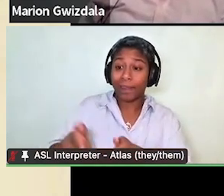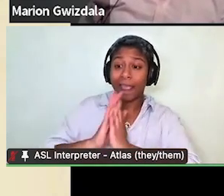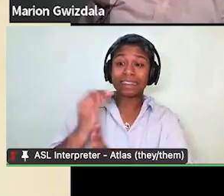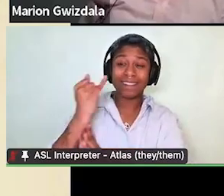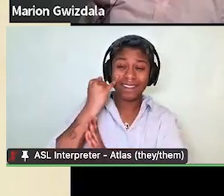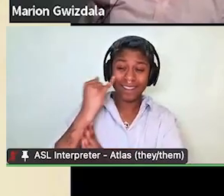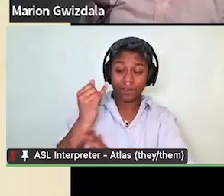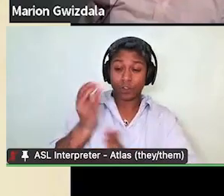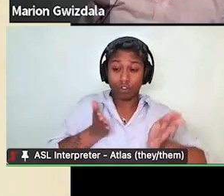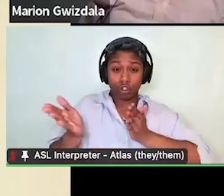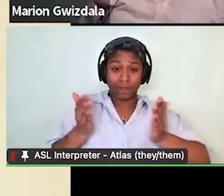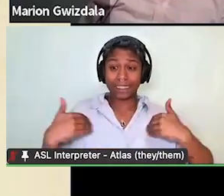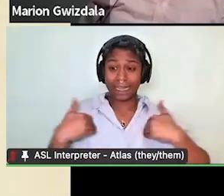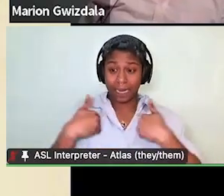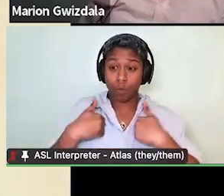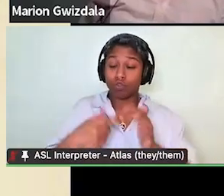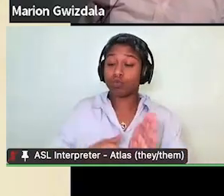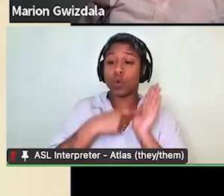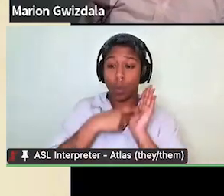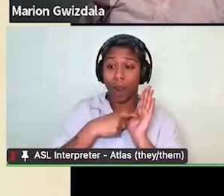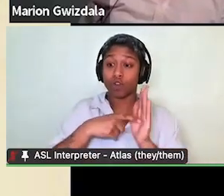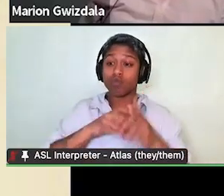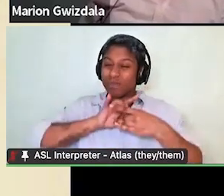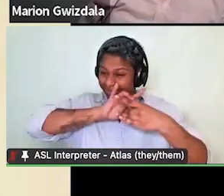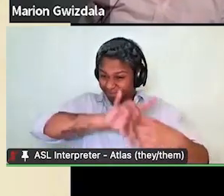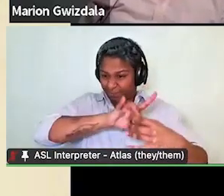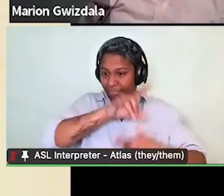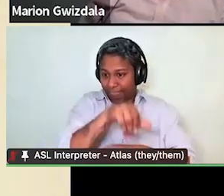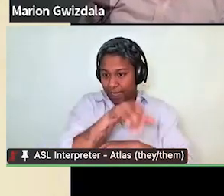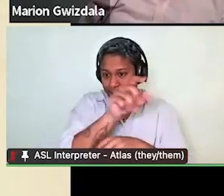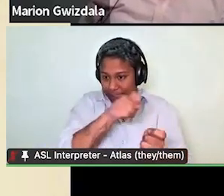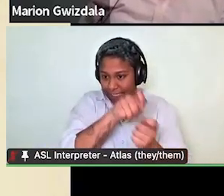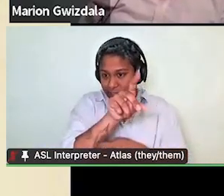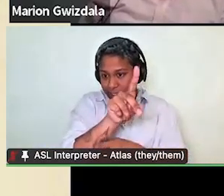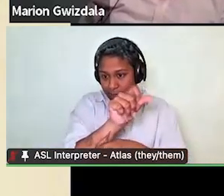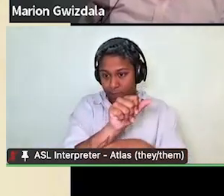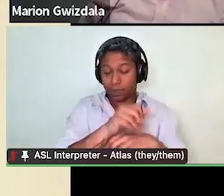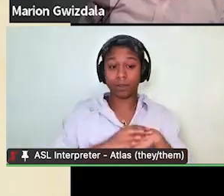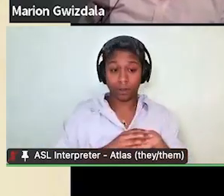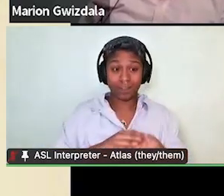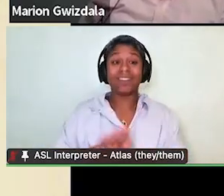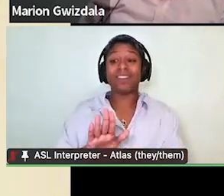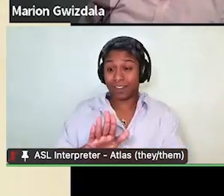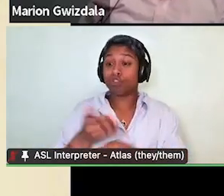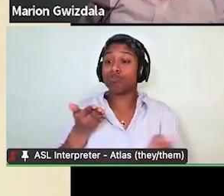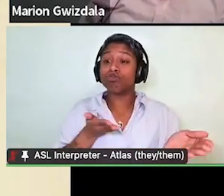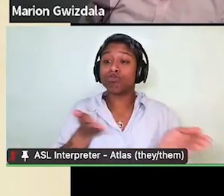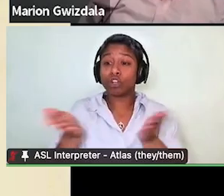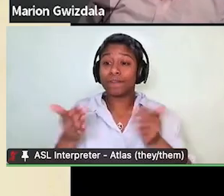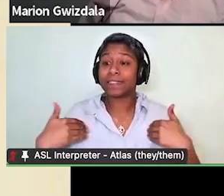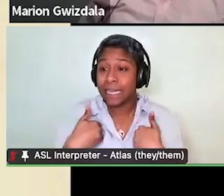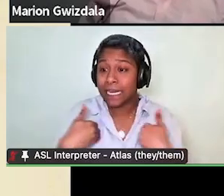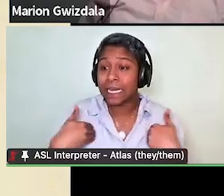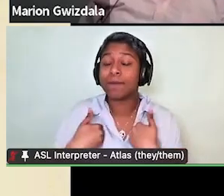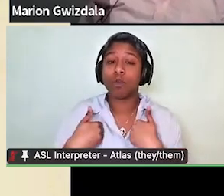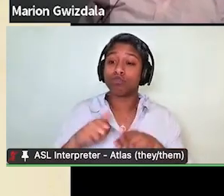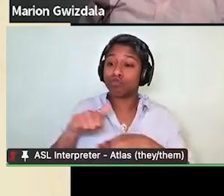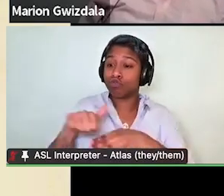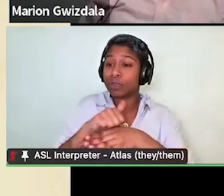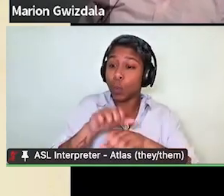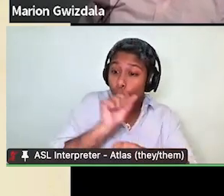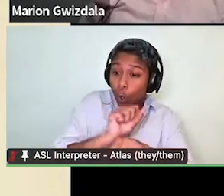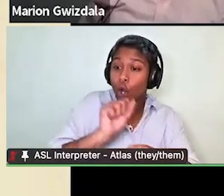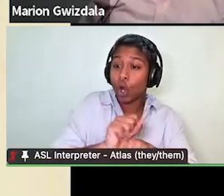disability. Since a service animal is trained to do work or perform tasks for the benefit of a person with a disability, you